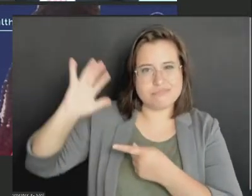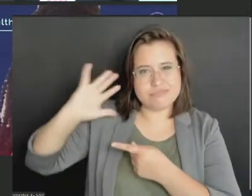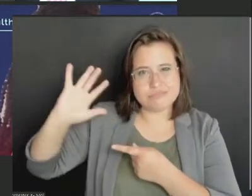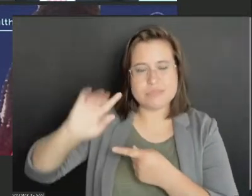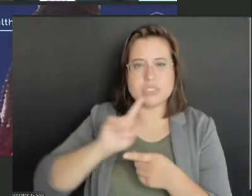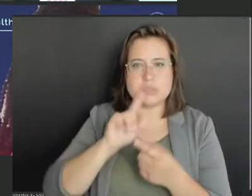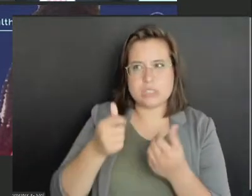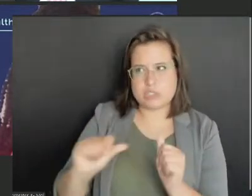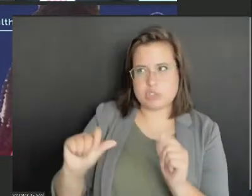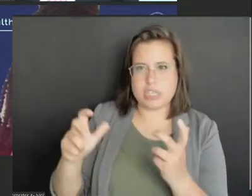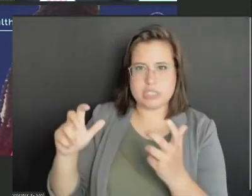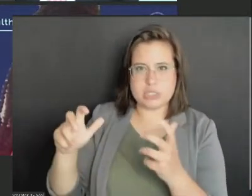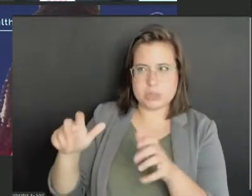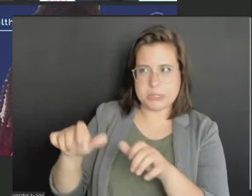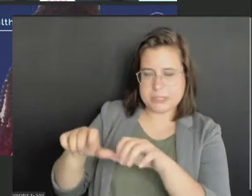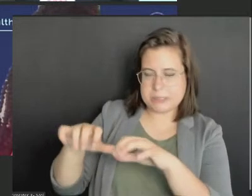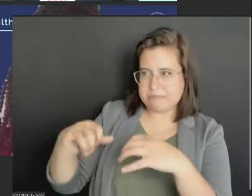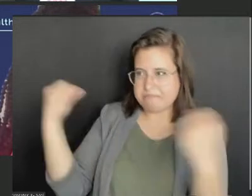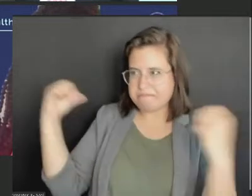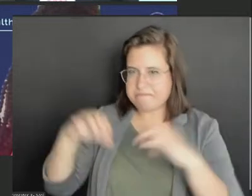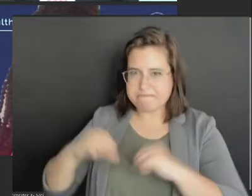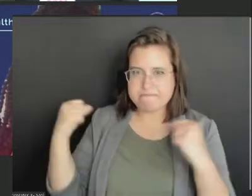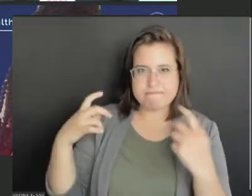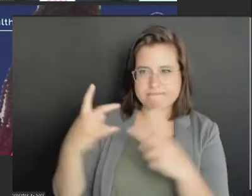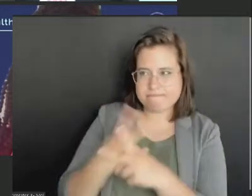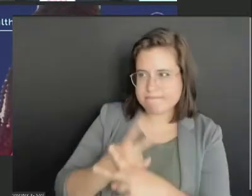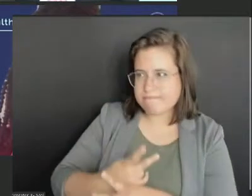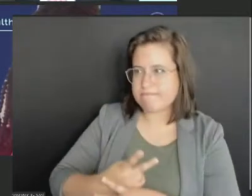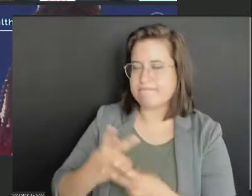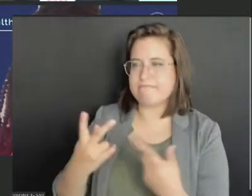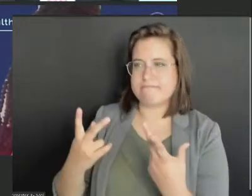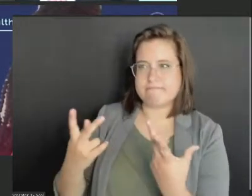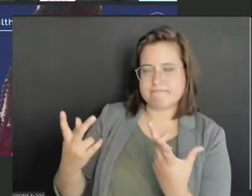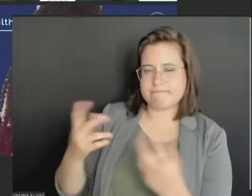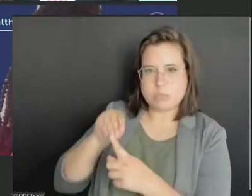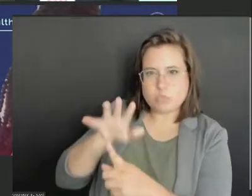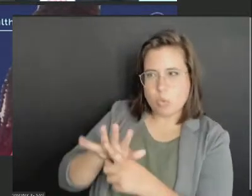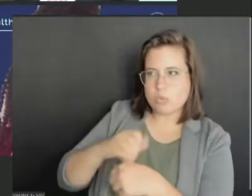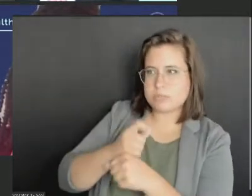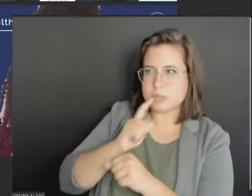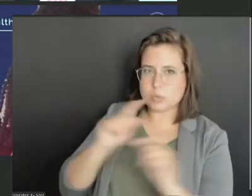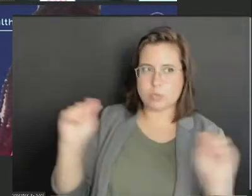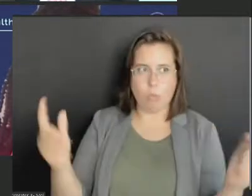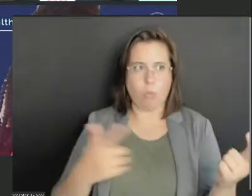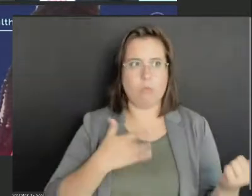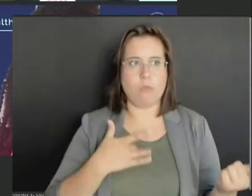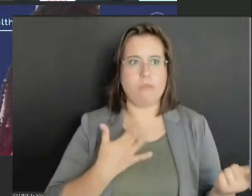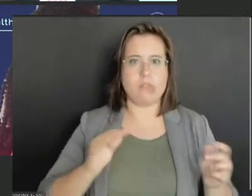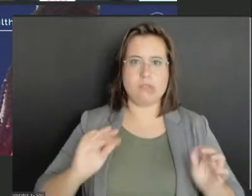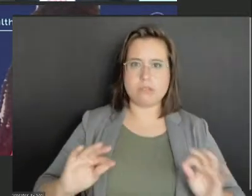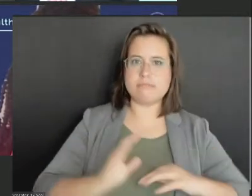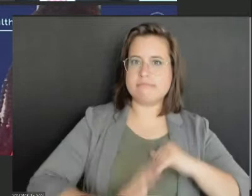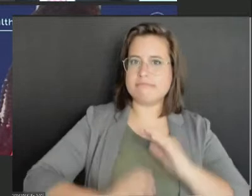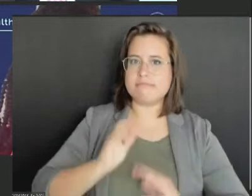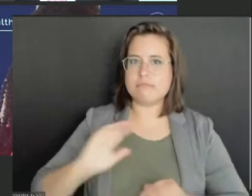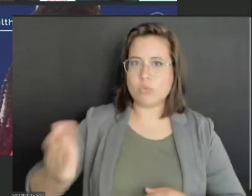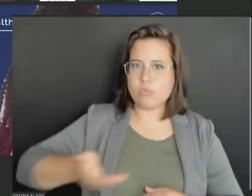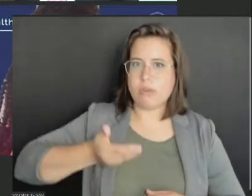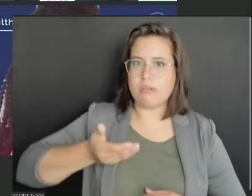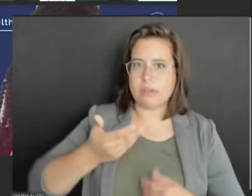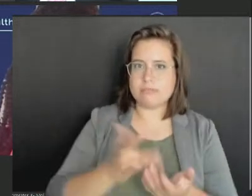those isms and make sure that all people are welcome in the medical professions, I think is going to be important moving forward.